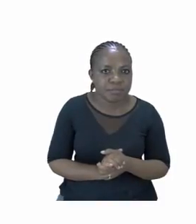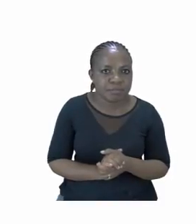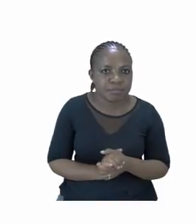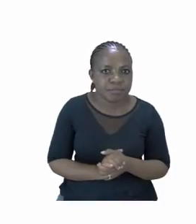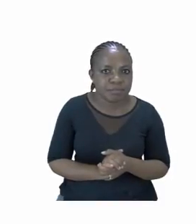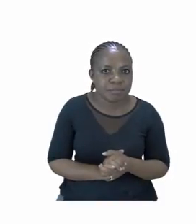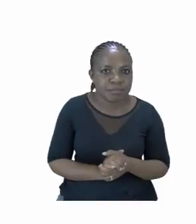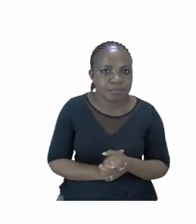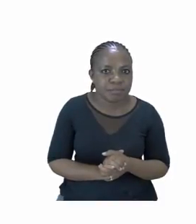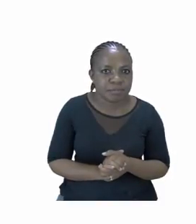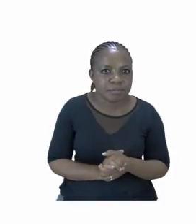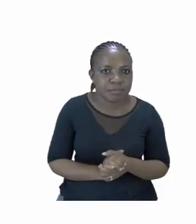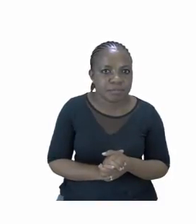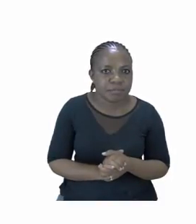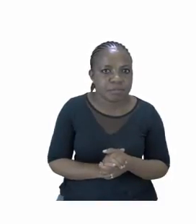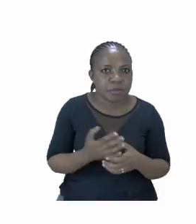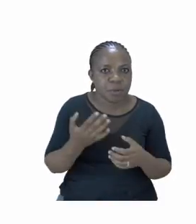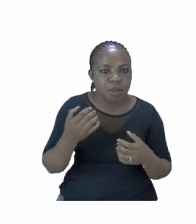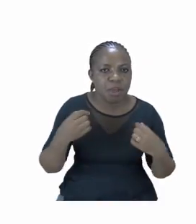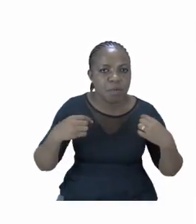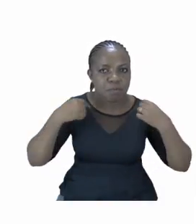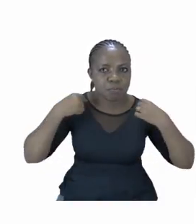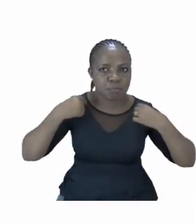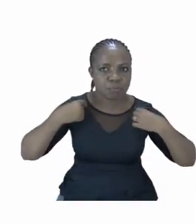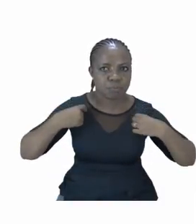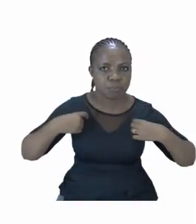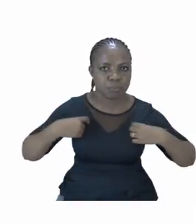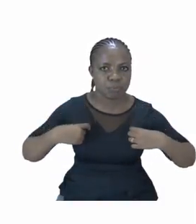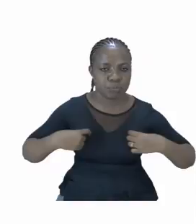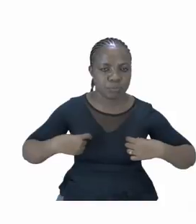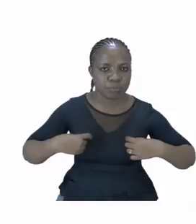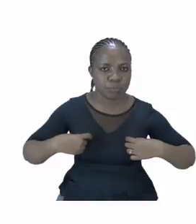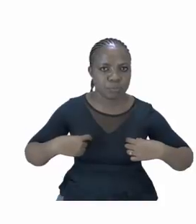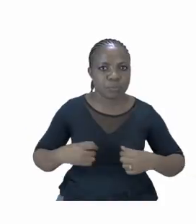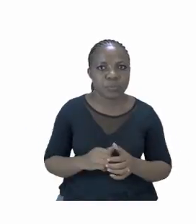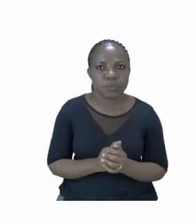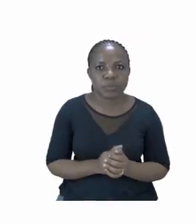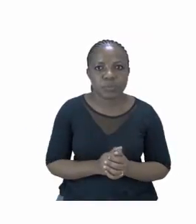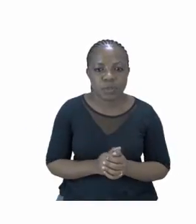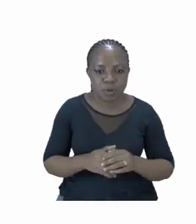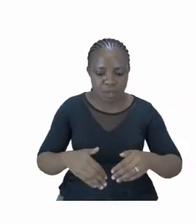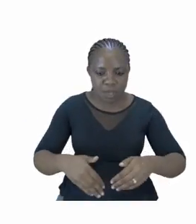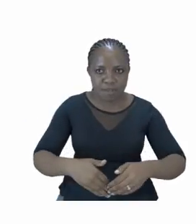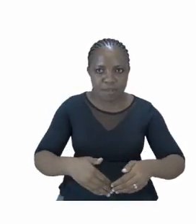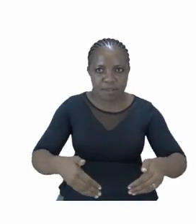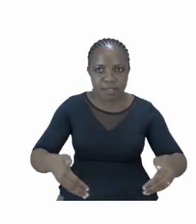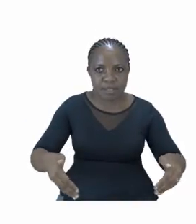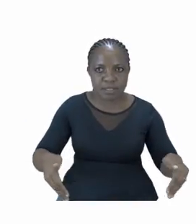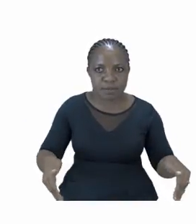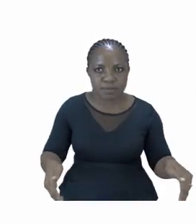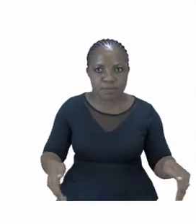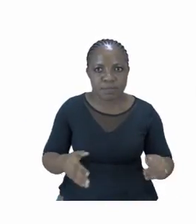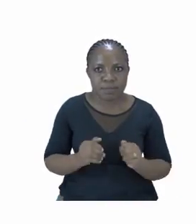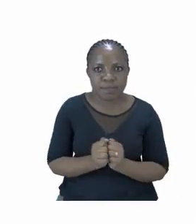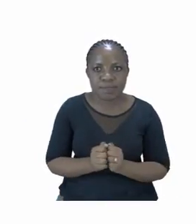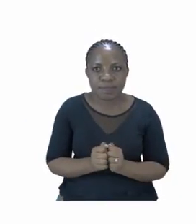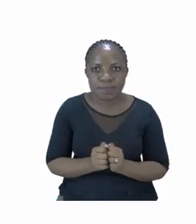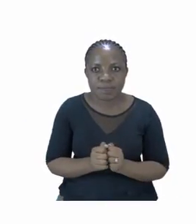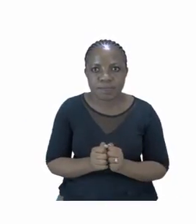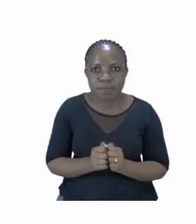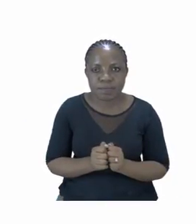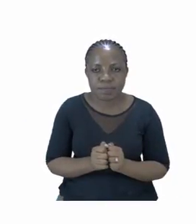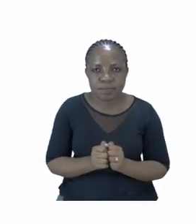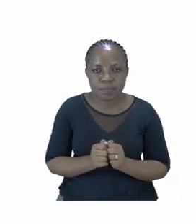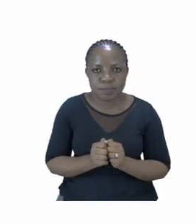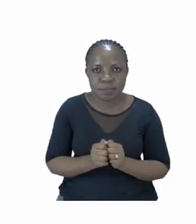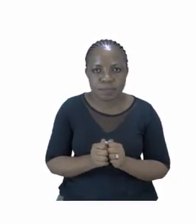of dungarees, and then we have a skirt, and then we have a